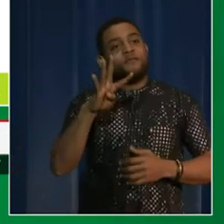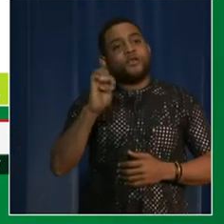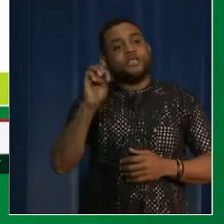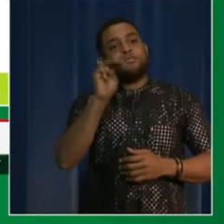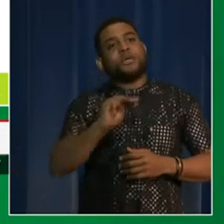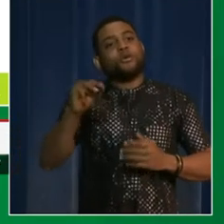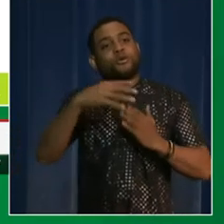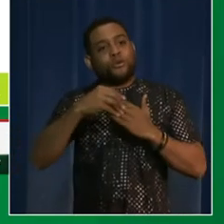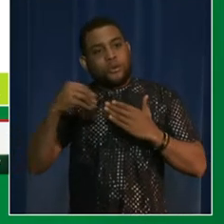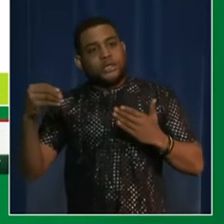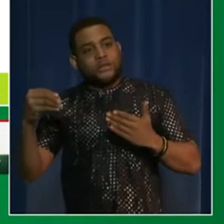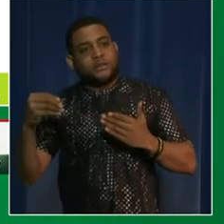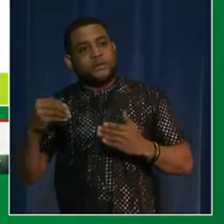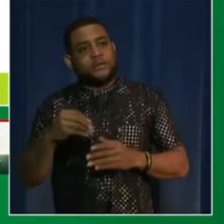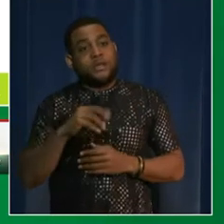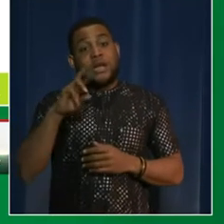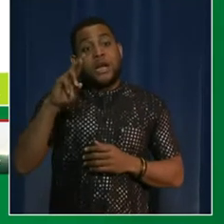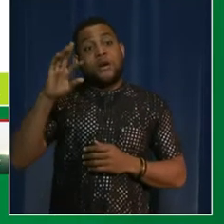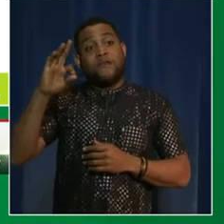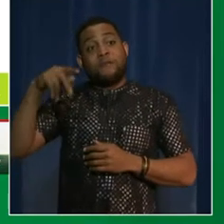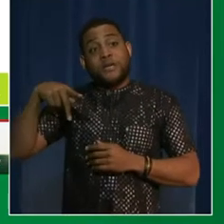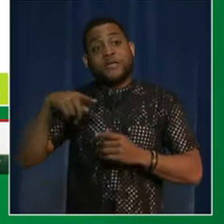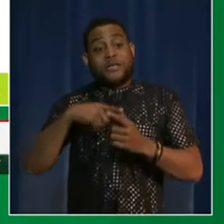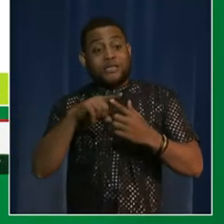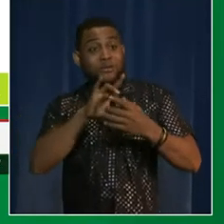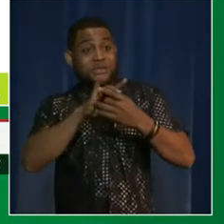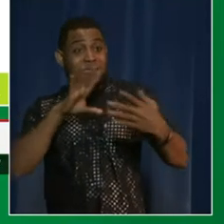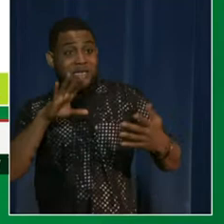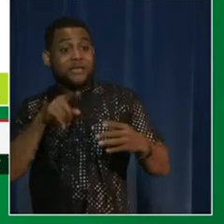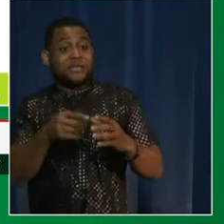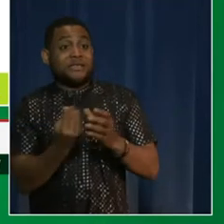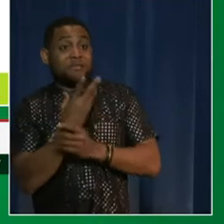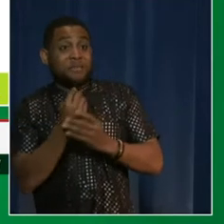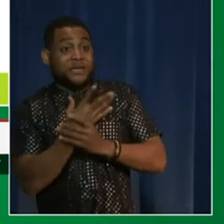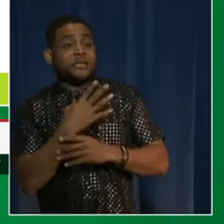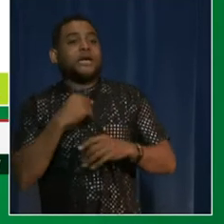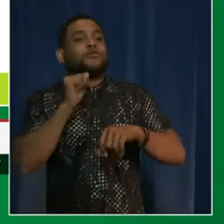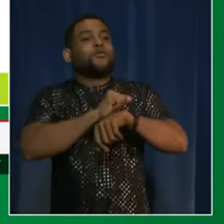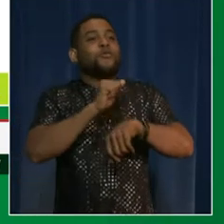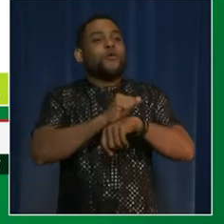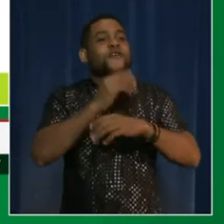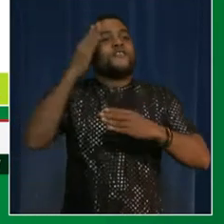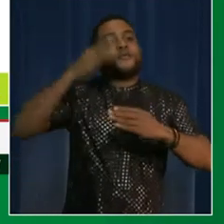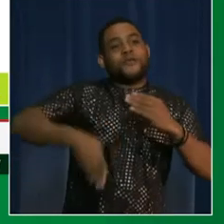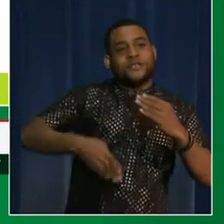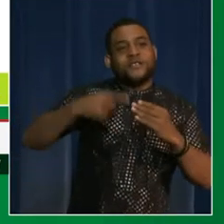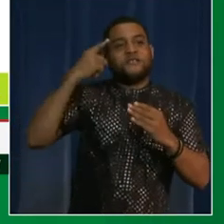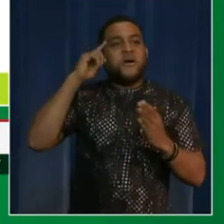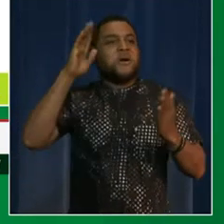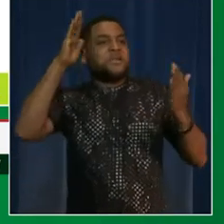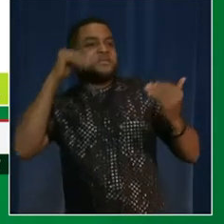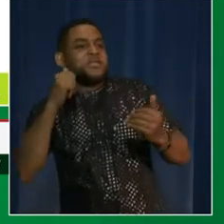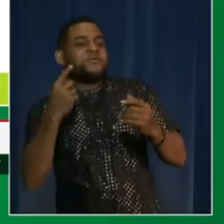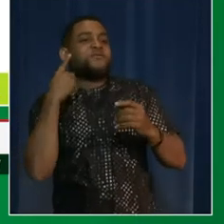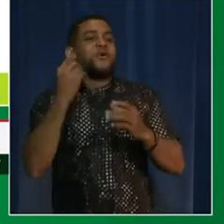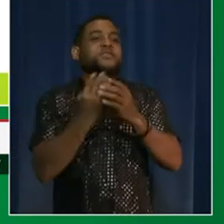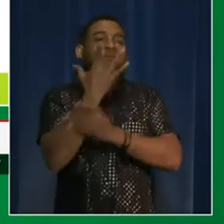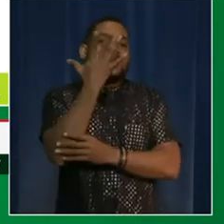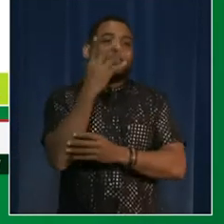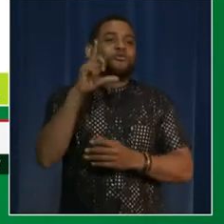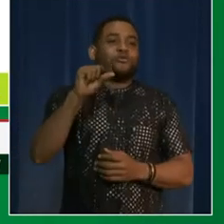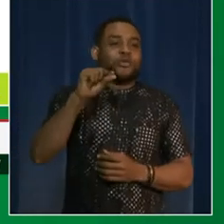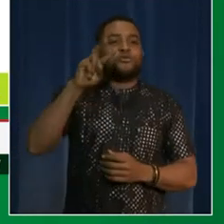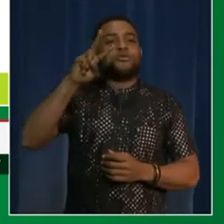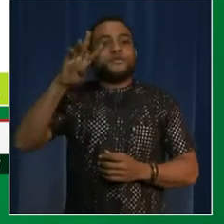The RFP will be released this spring, and the work completion is anticipated for spring of